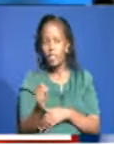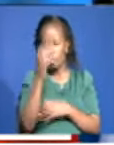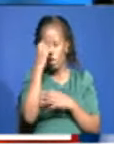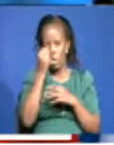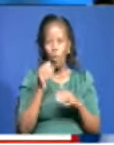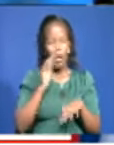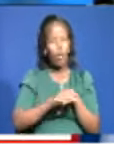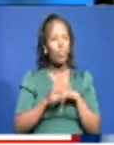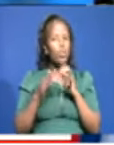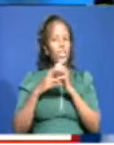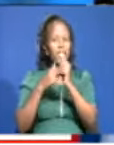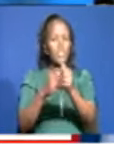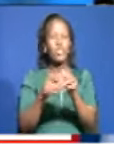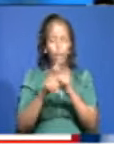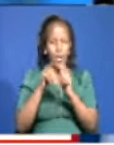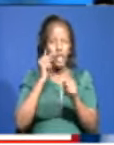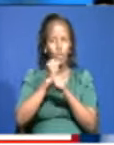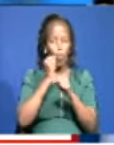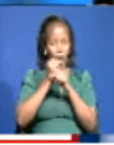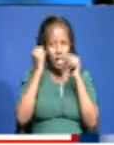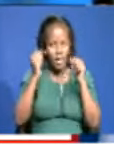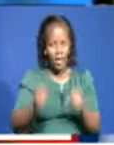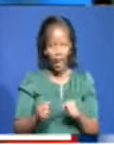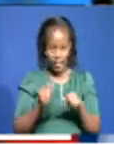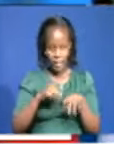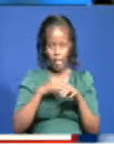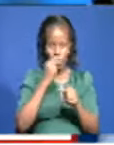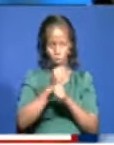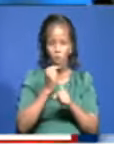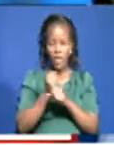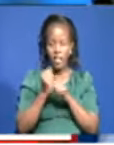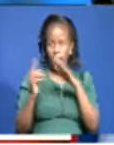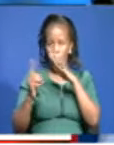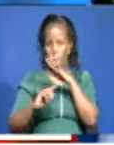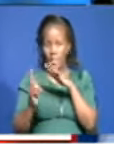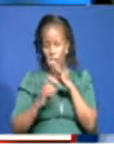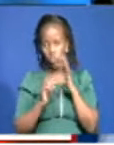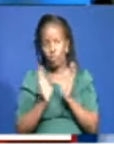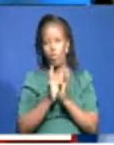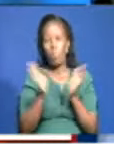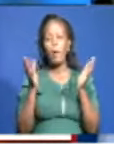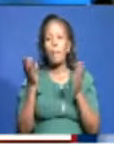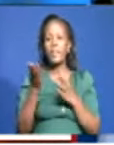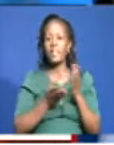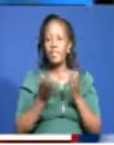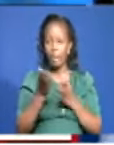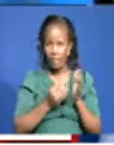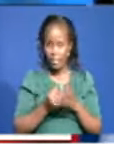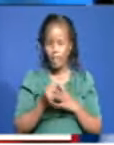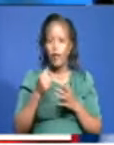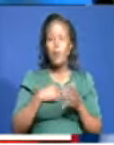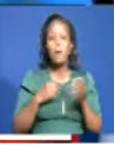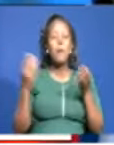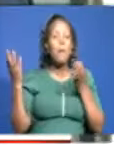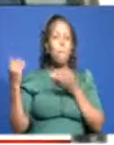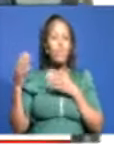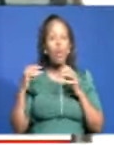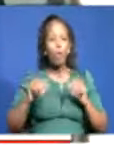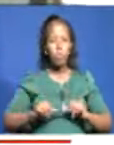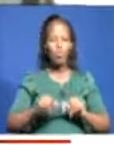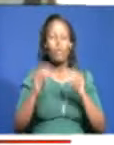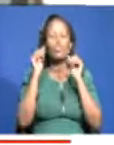hard working during her tenure in this ministry. I look forward to continue her legacy and draw upon her